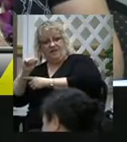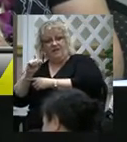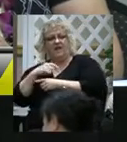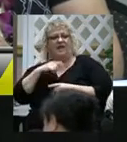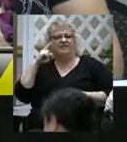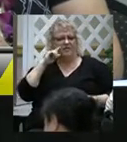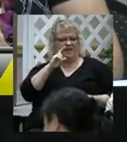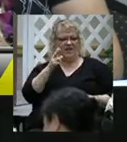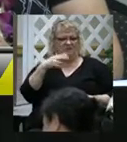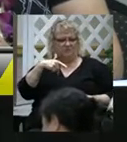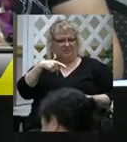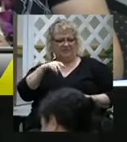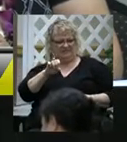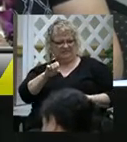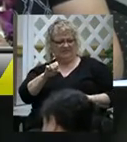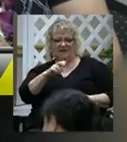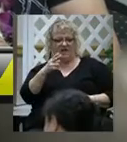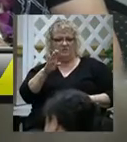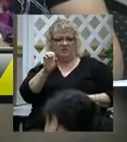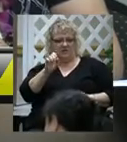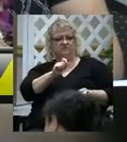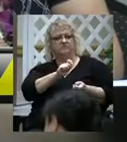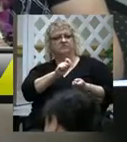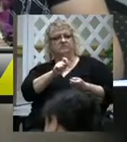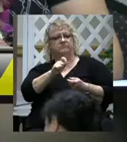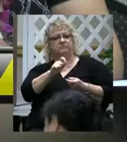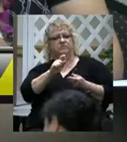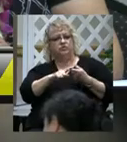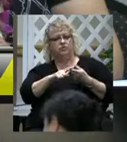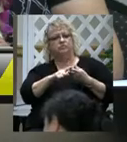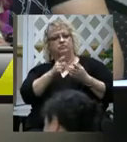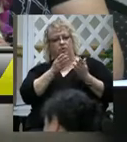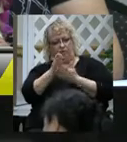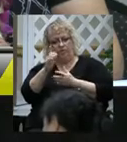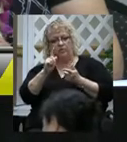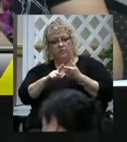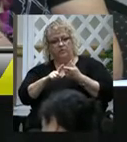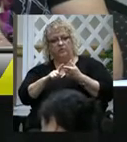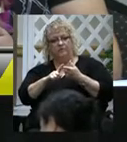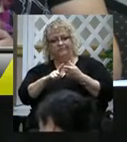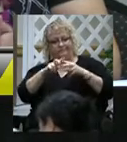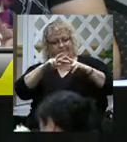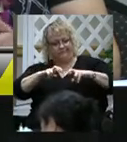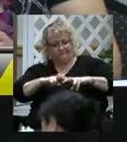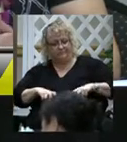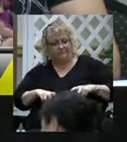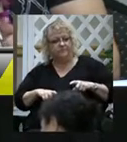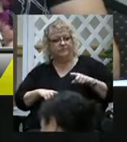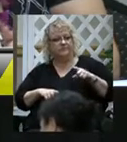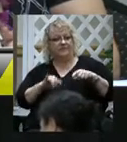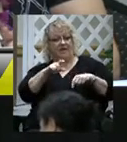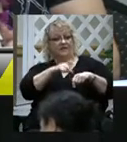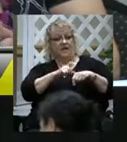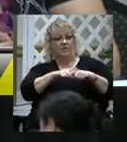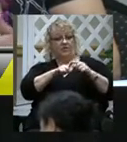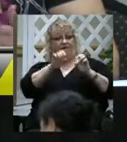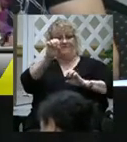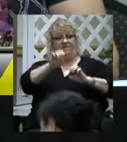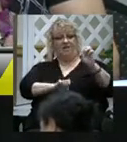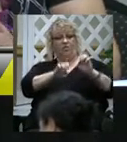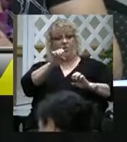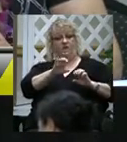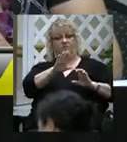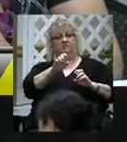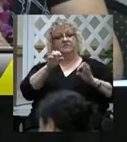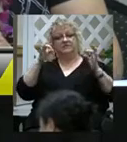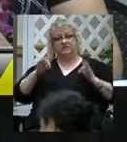think HB, Health Benefit Exchange, also go through the evaluation. So at the time of the evaluation,